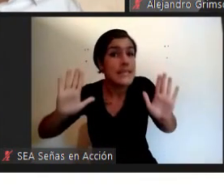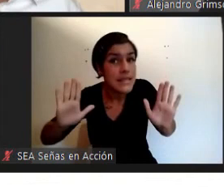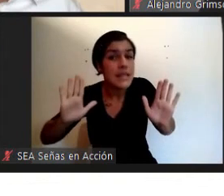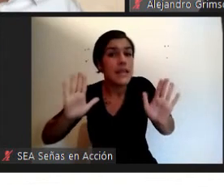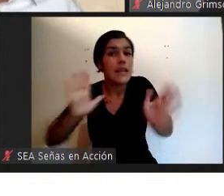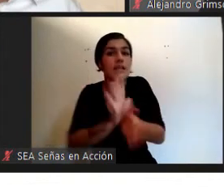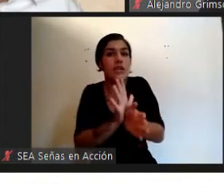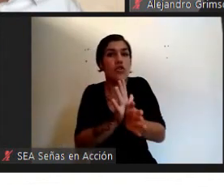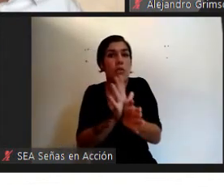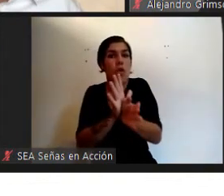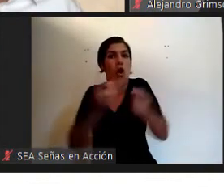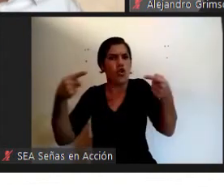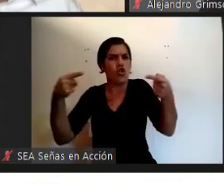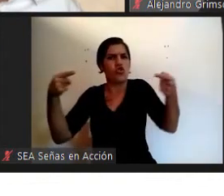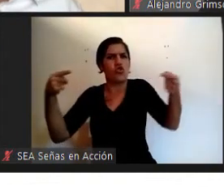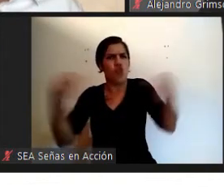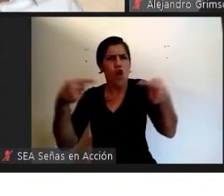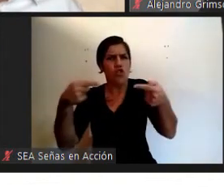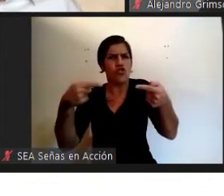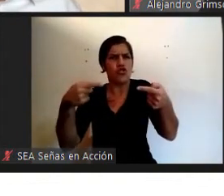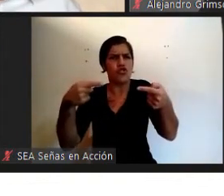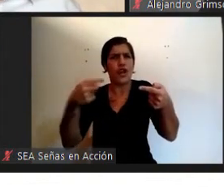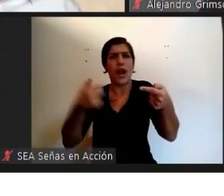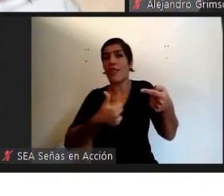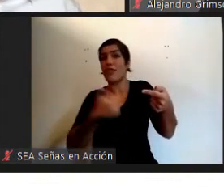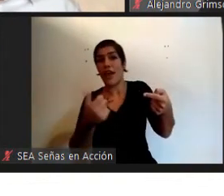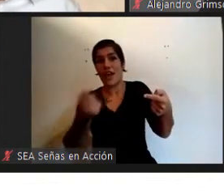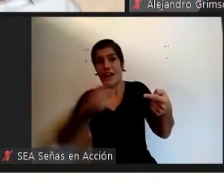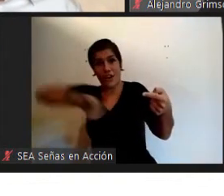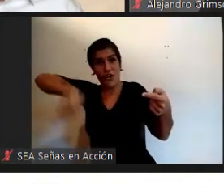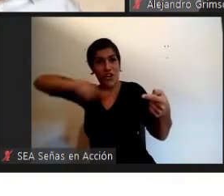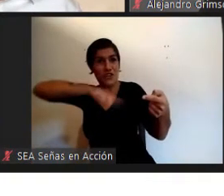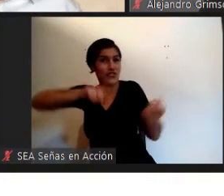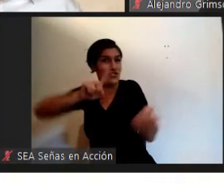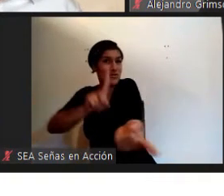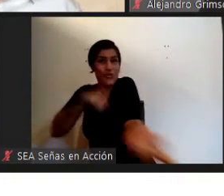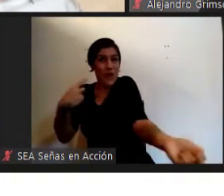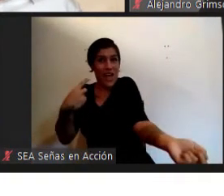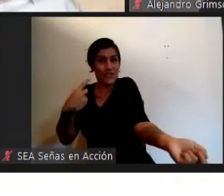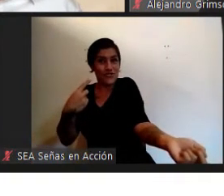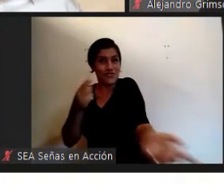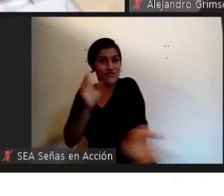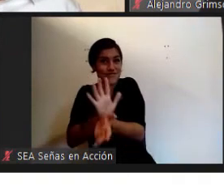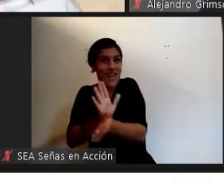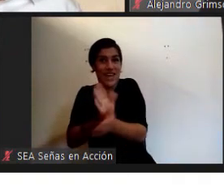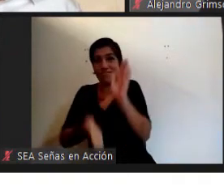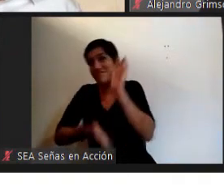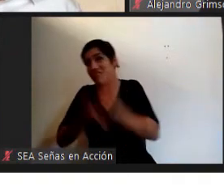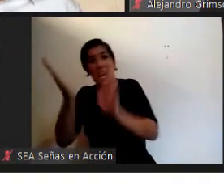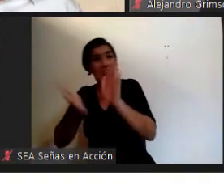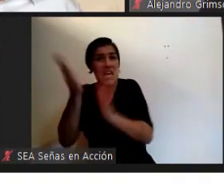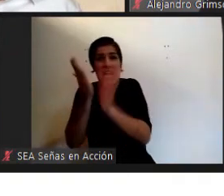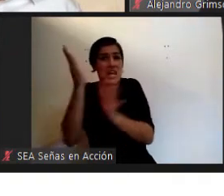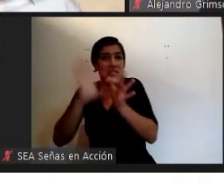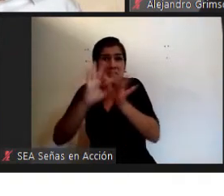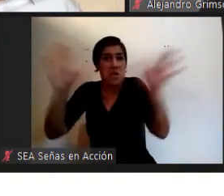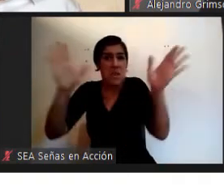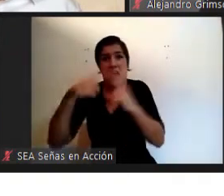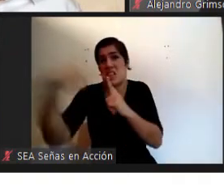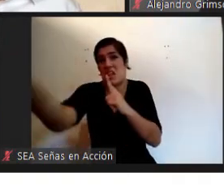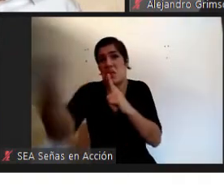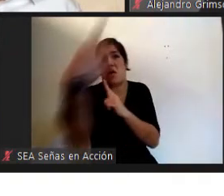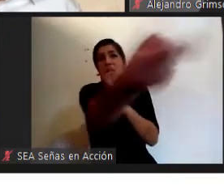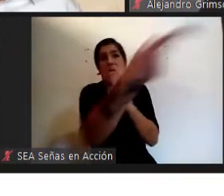and balances of the porous nature we were so much used to living in the last 30 years, a